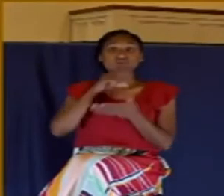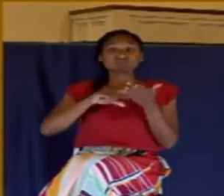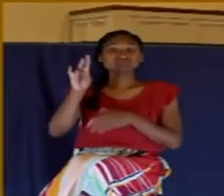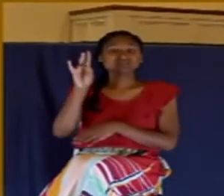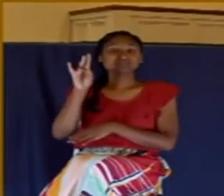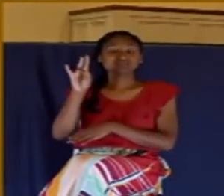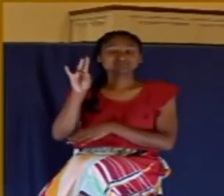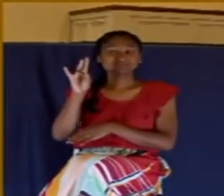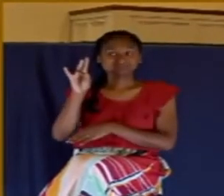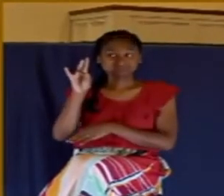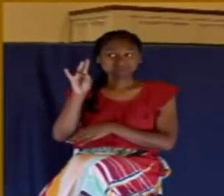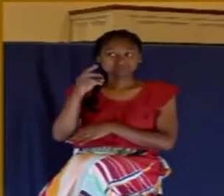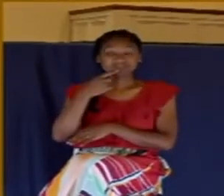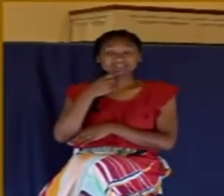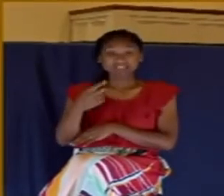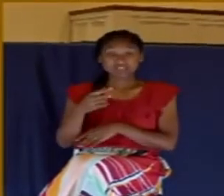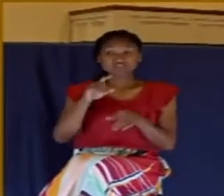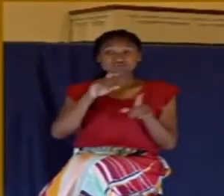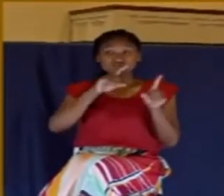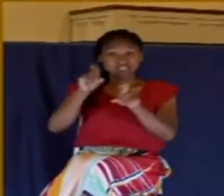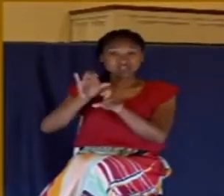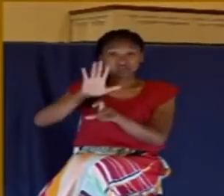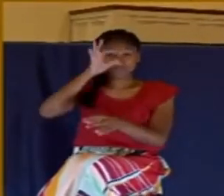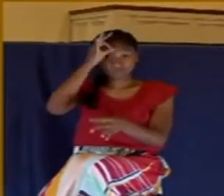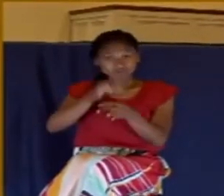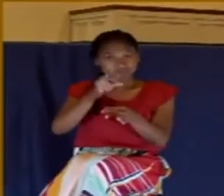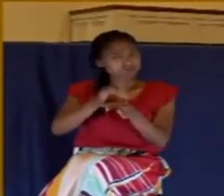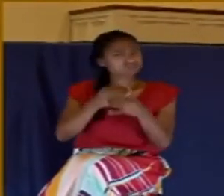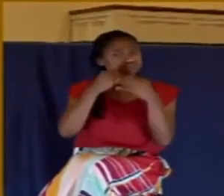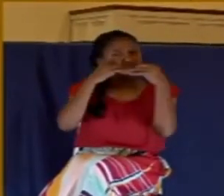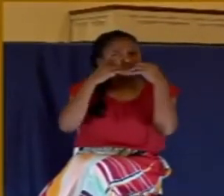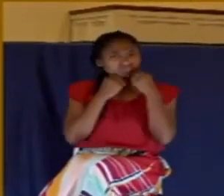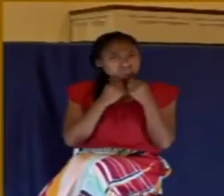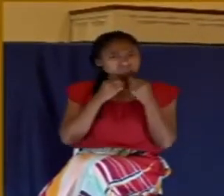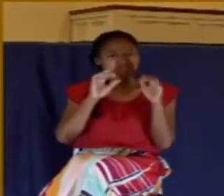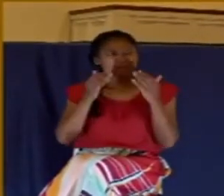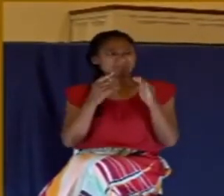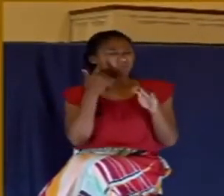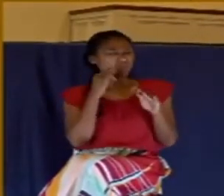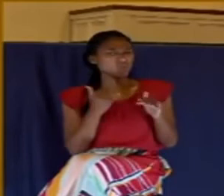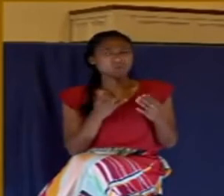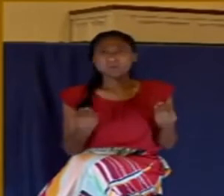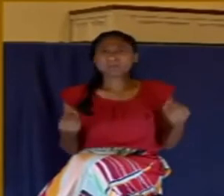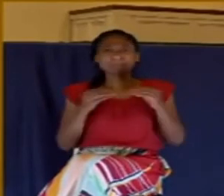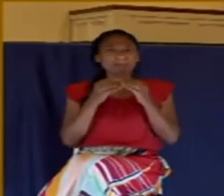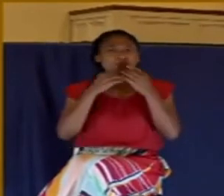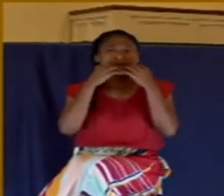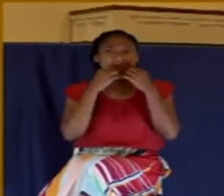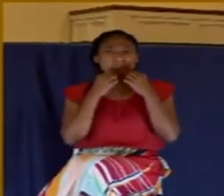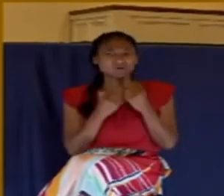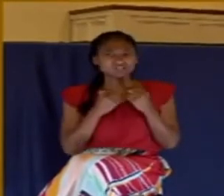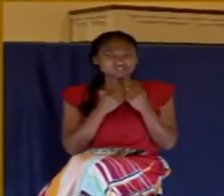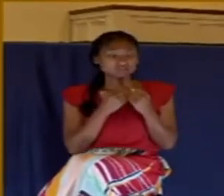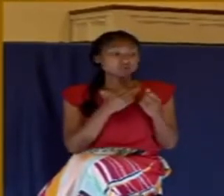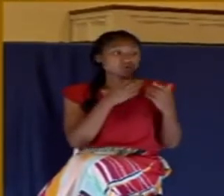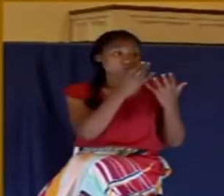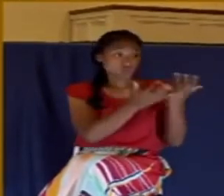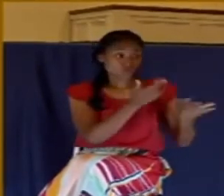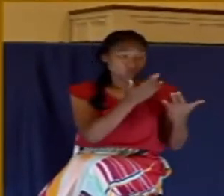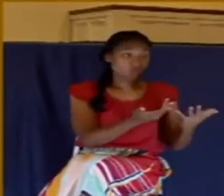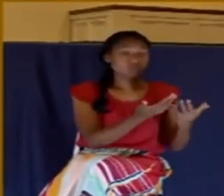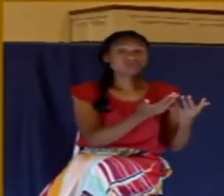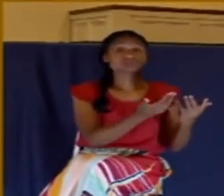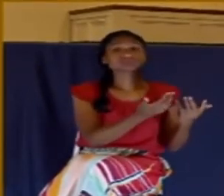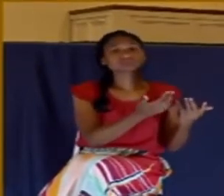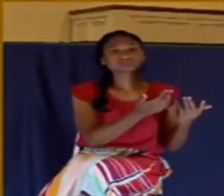7, he alludes to this. He said that the trial of your faith, being much more precious than of gold that perishes, though it be tried with fire, listen to this, might be